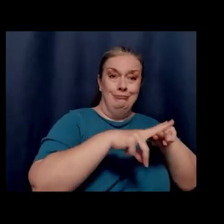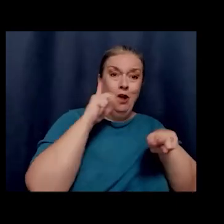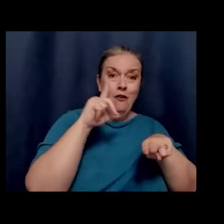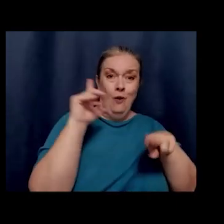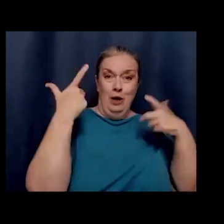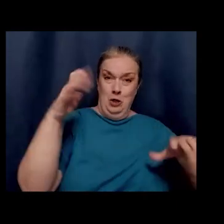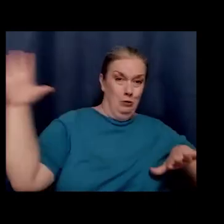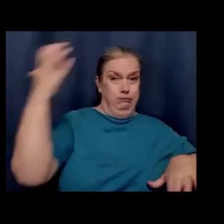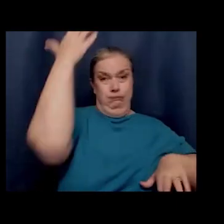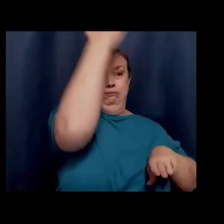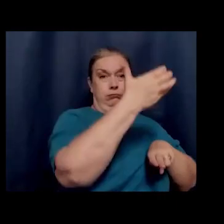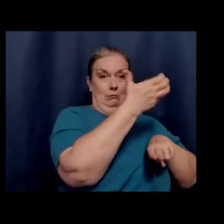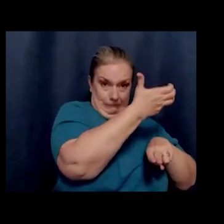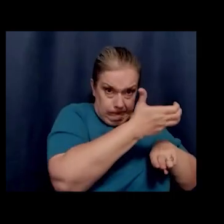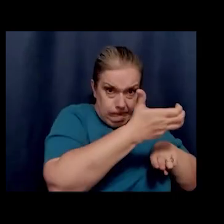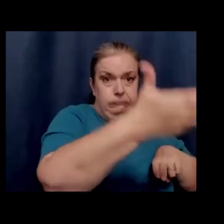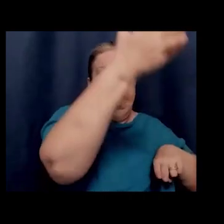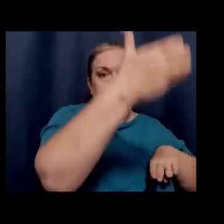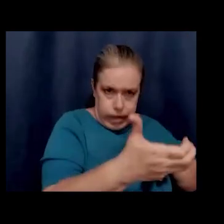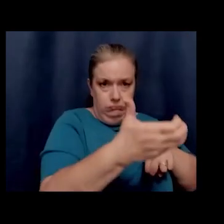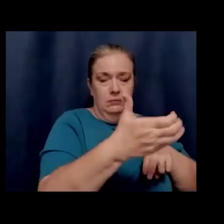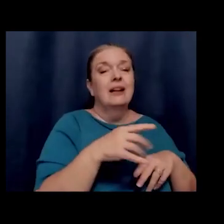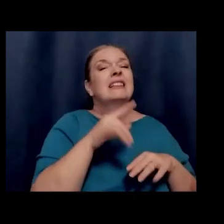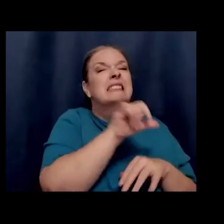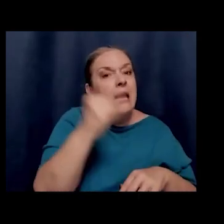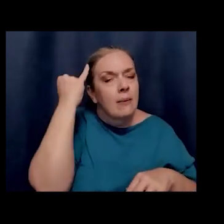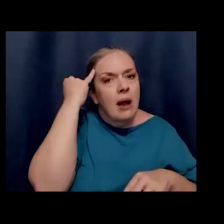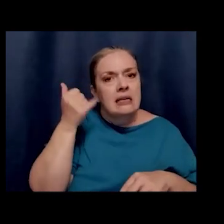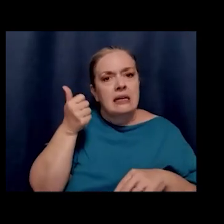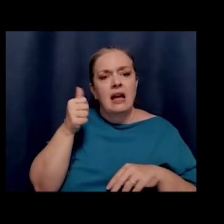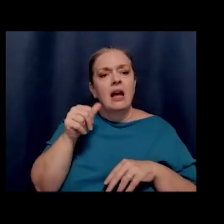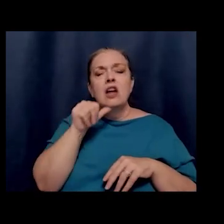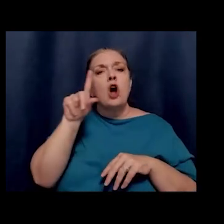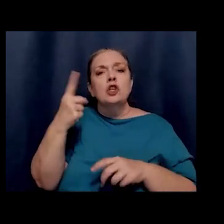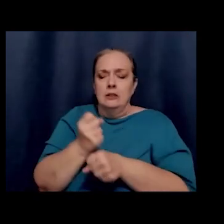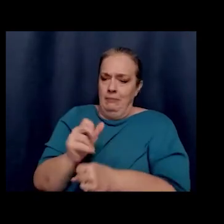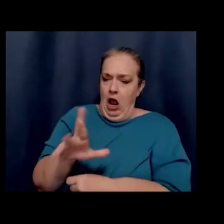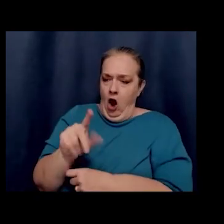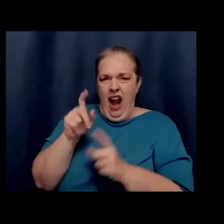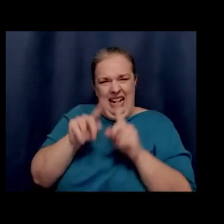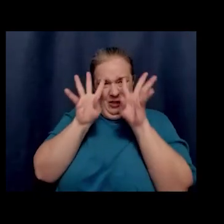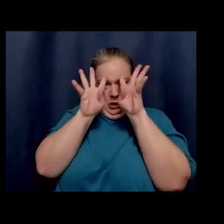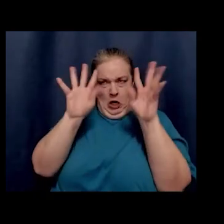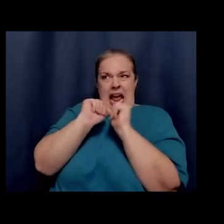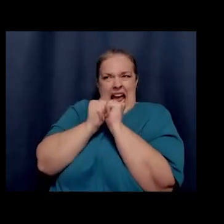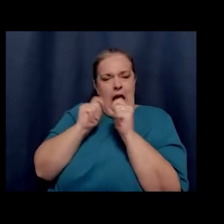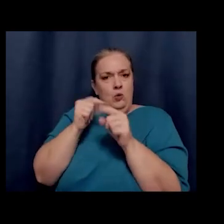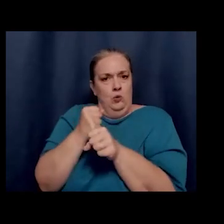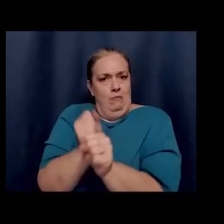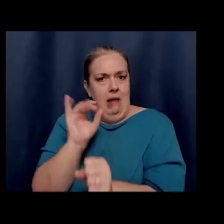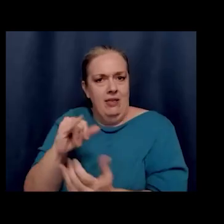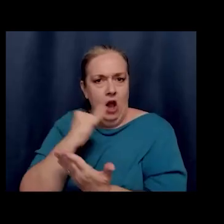you also see the painting I showed you in the previous slide, hung among those objects Kirkland collected and was drawn